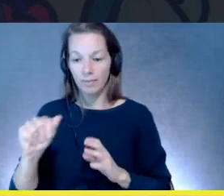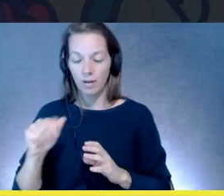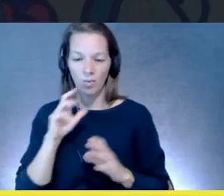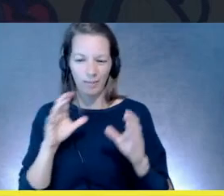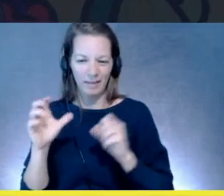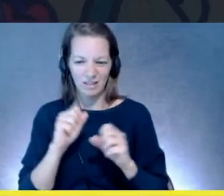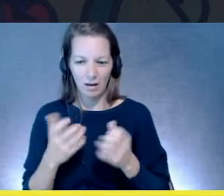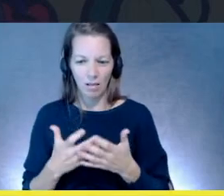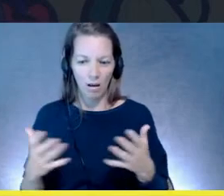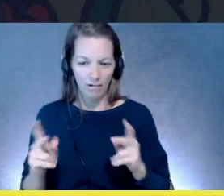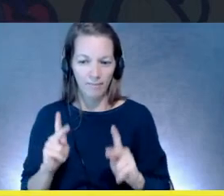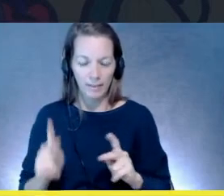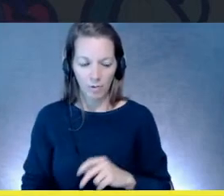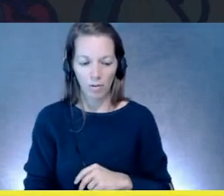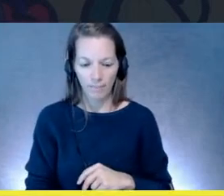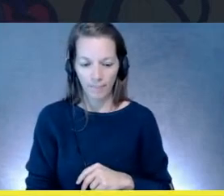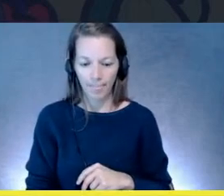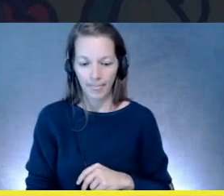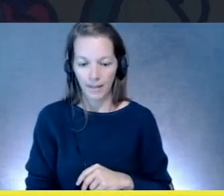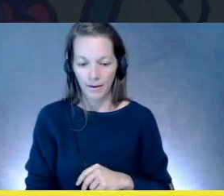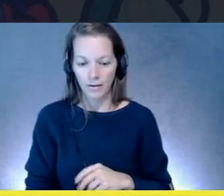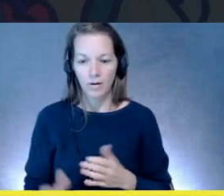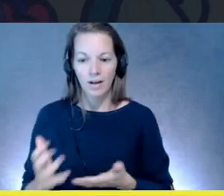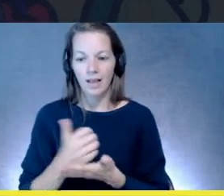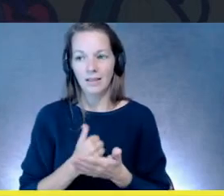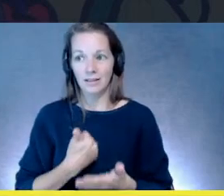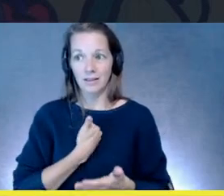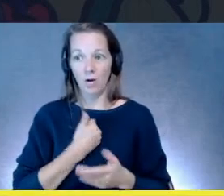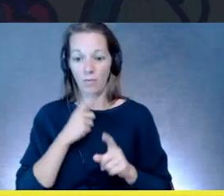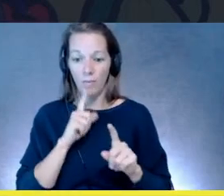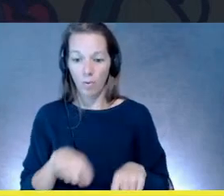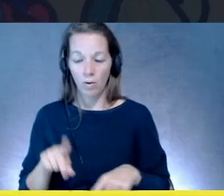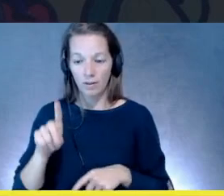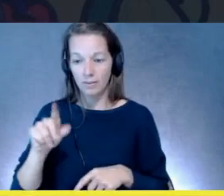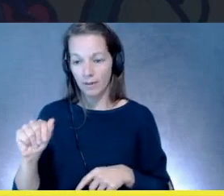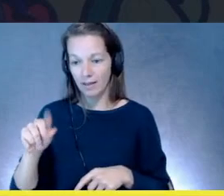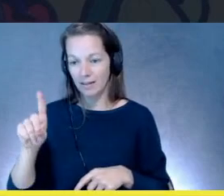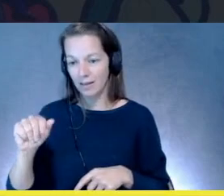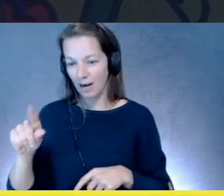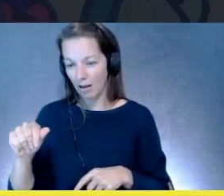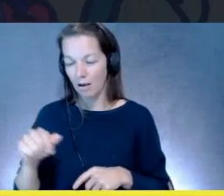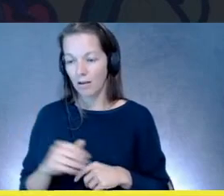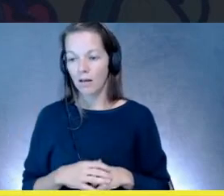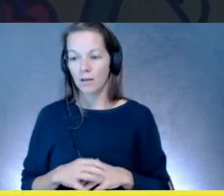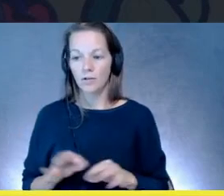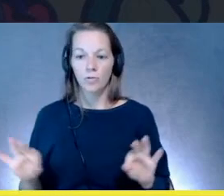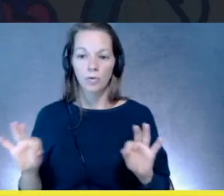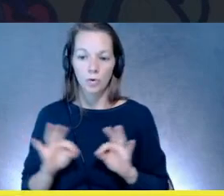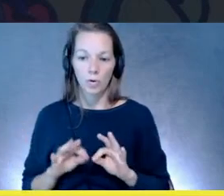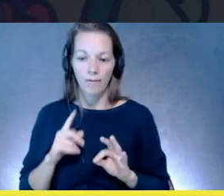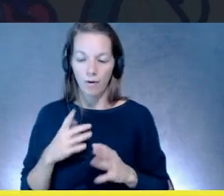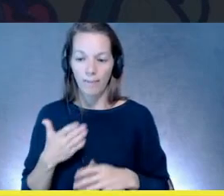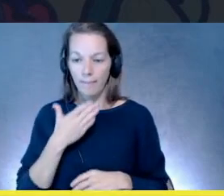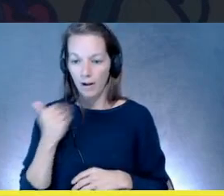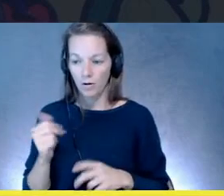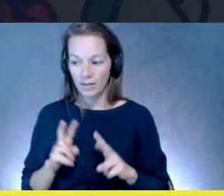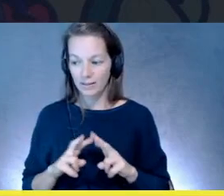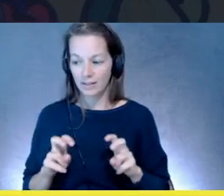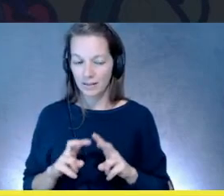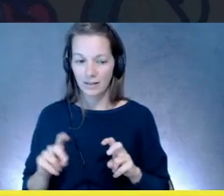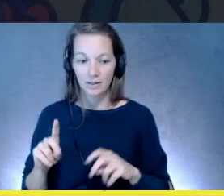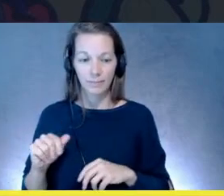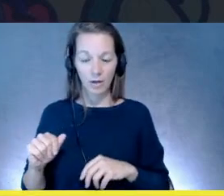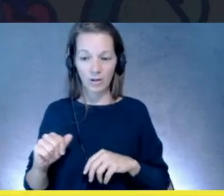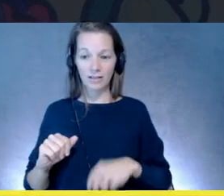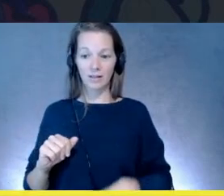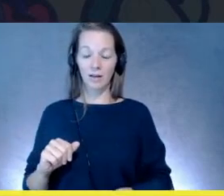of people. So collecting self-reported disability data in healthcare settings is crucial for better assessing disparities in care and